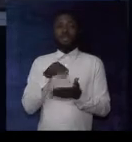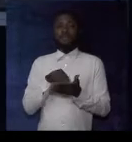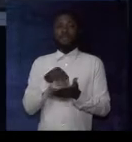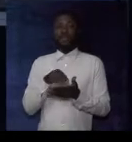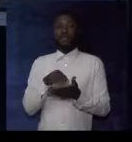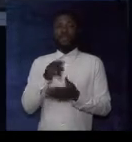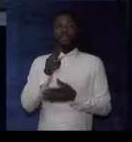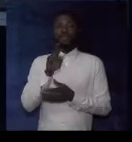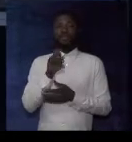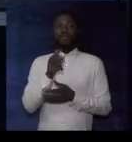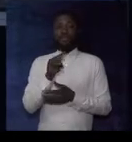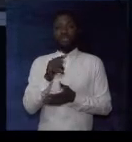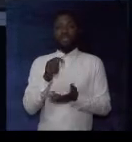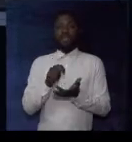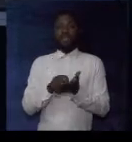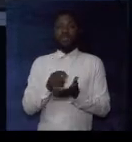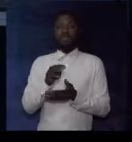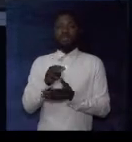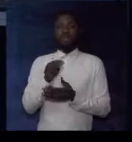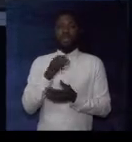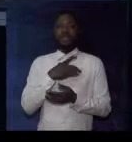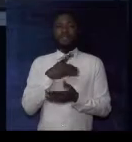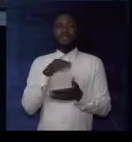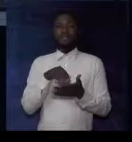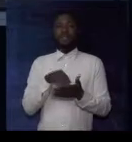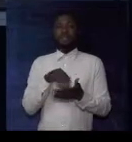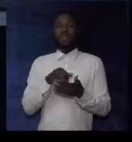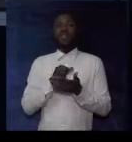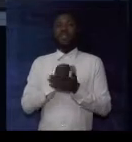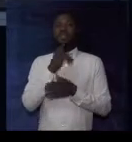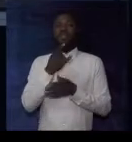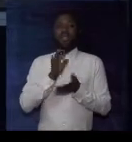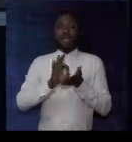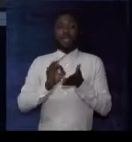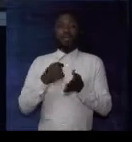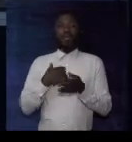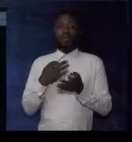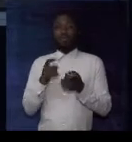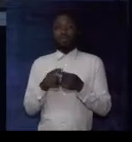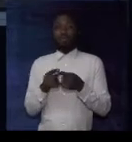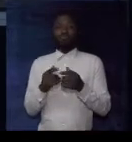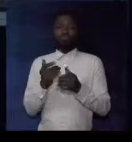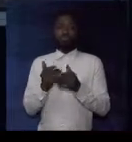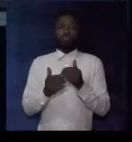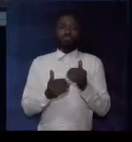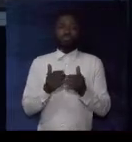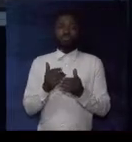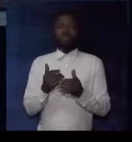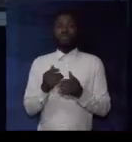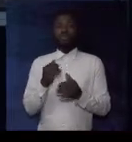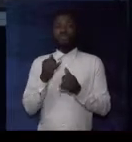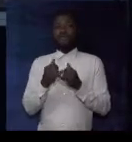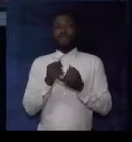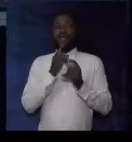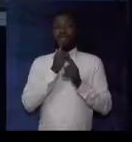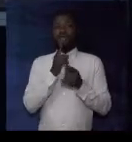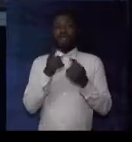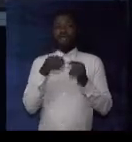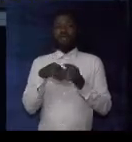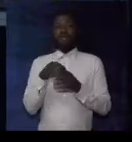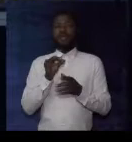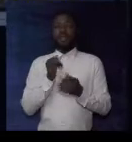thousand, million, billion. Unit, thousand, million, billion. That is the count that we're going to follow.